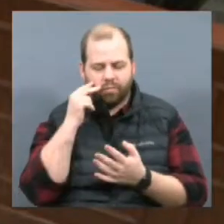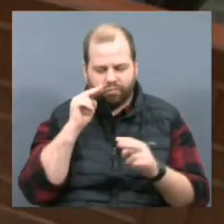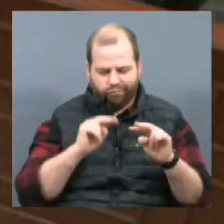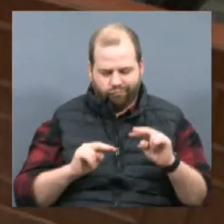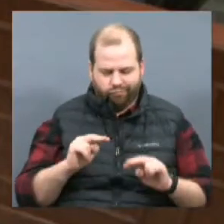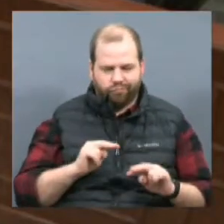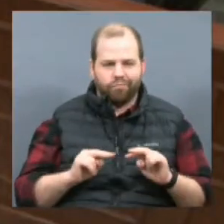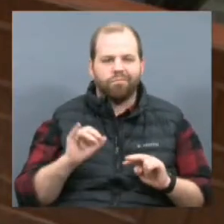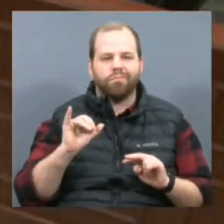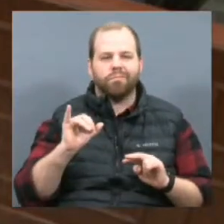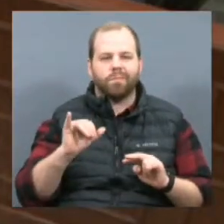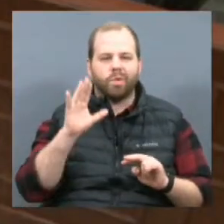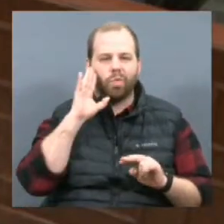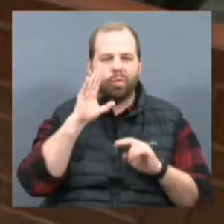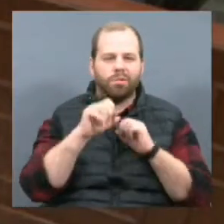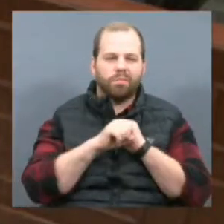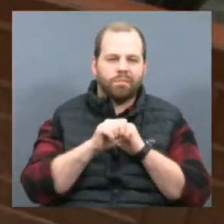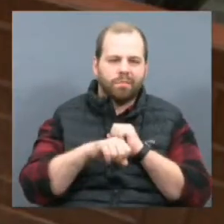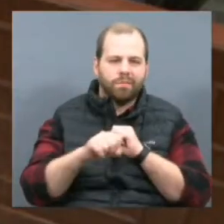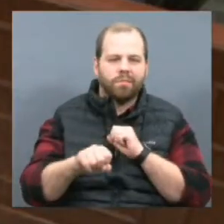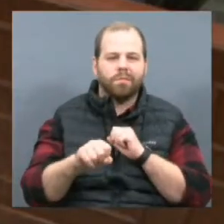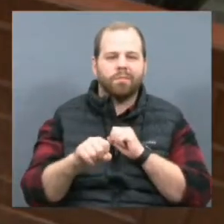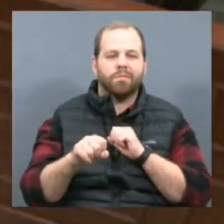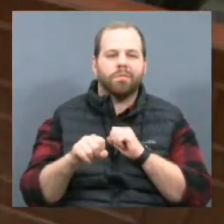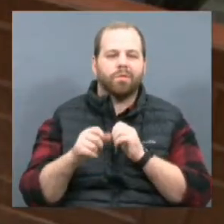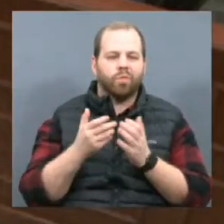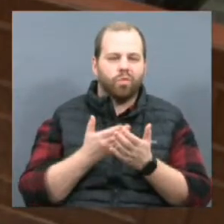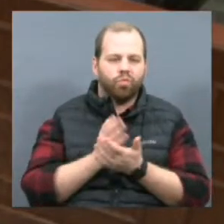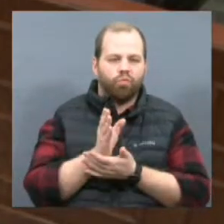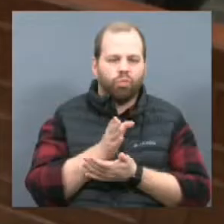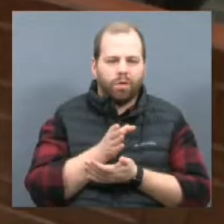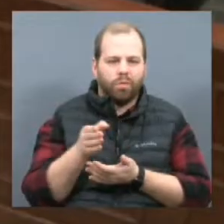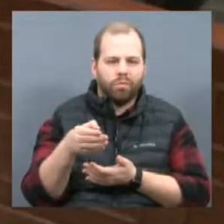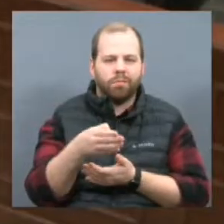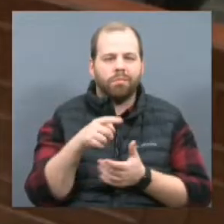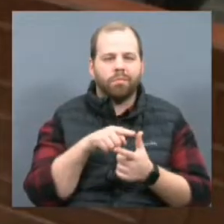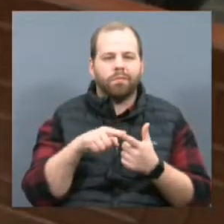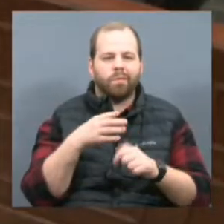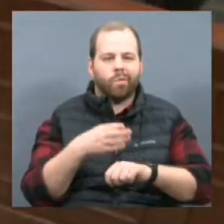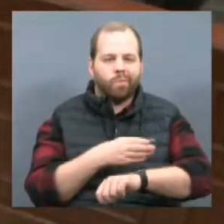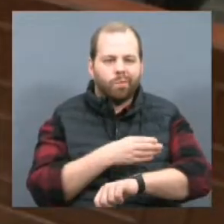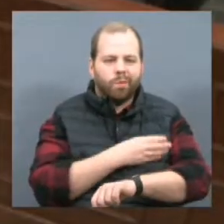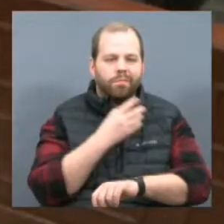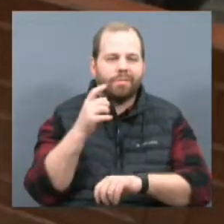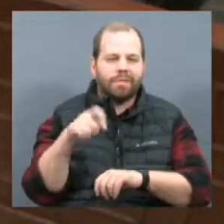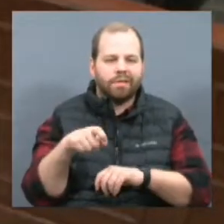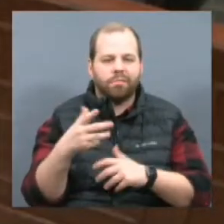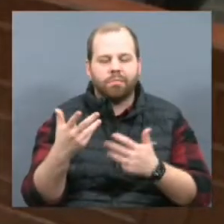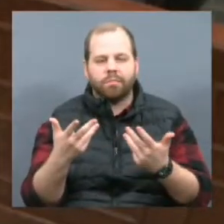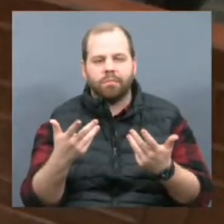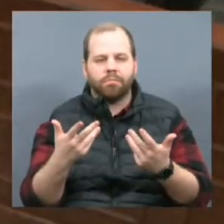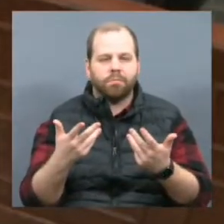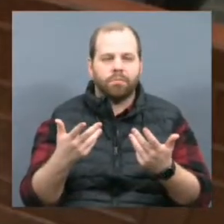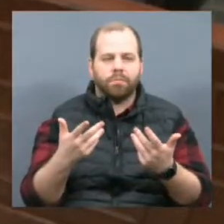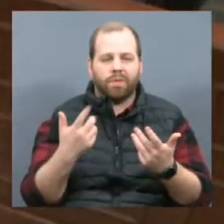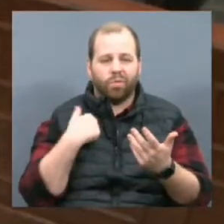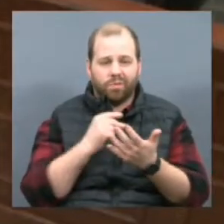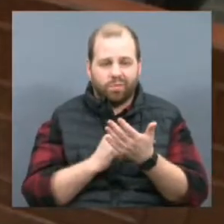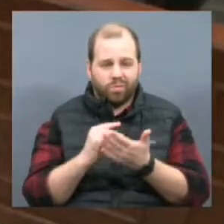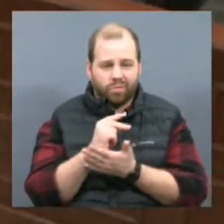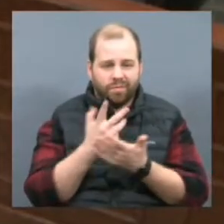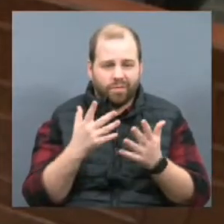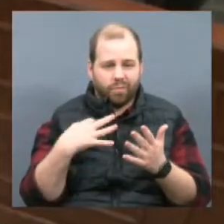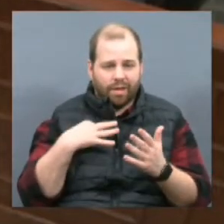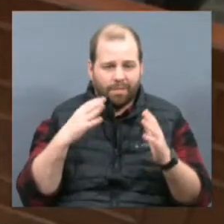them. There's going to be extensive right-of-way dedications. There's going to be a lot of improvements that are going to be required. Have we went over those things